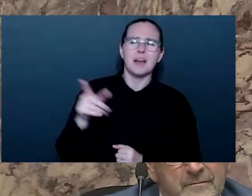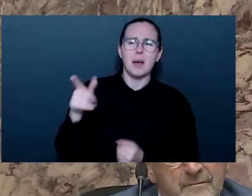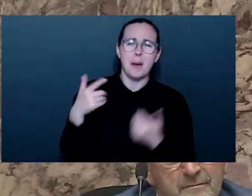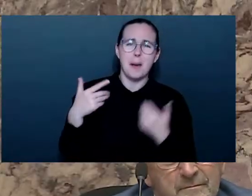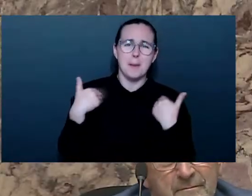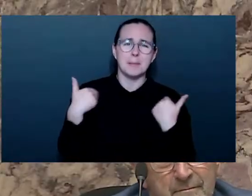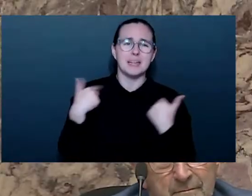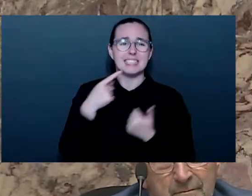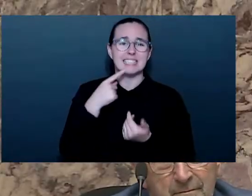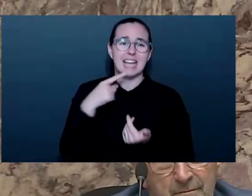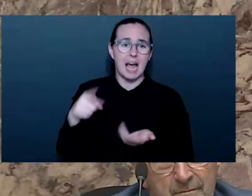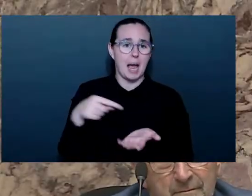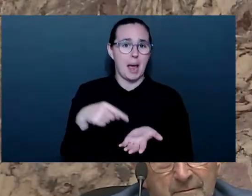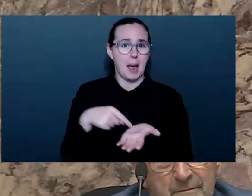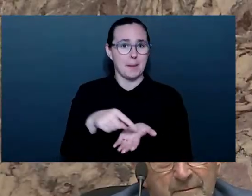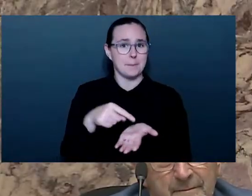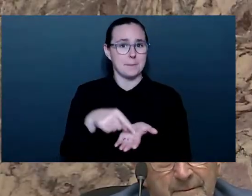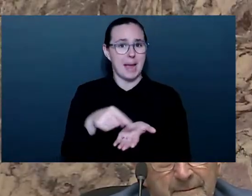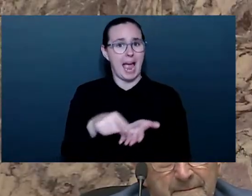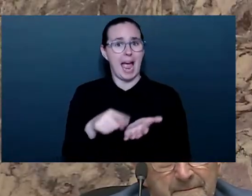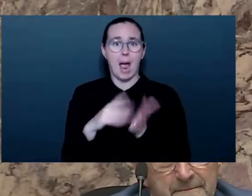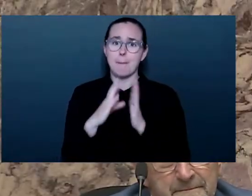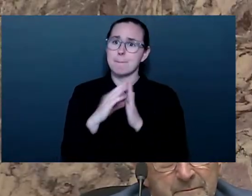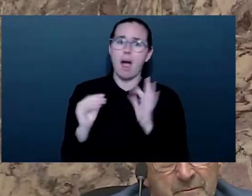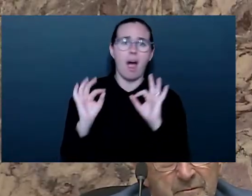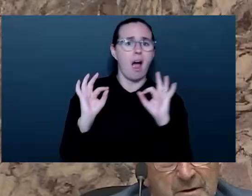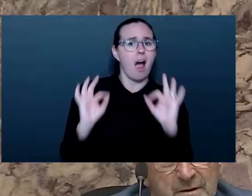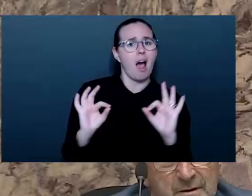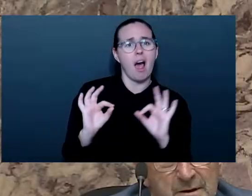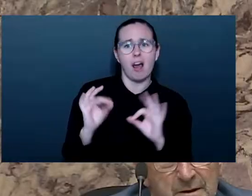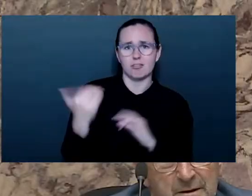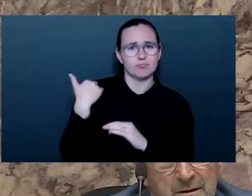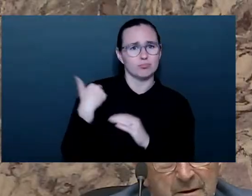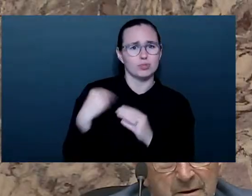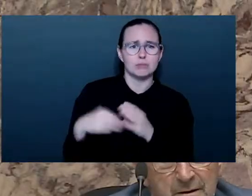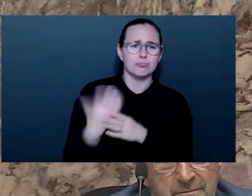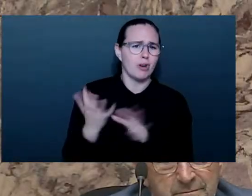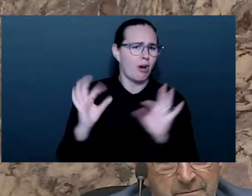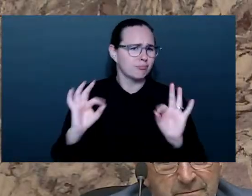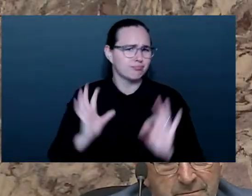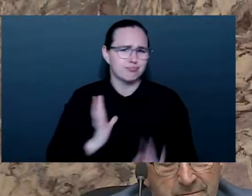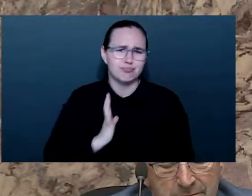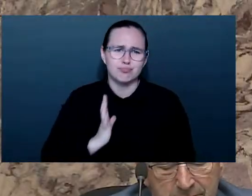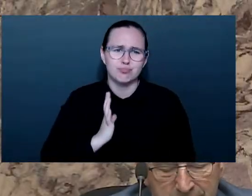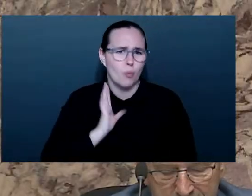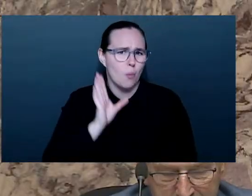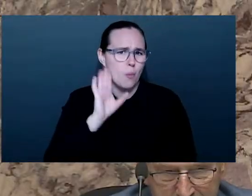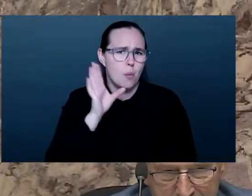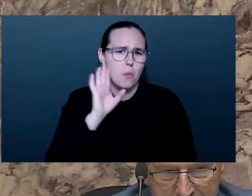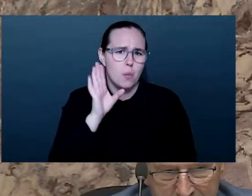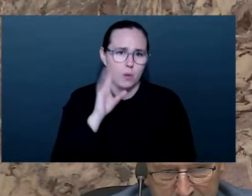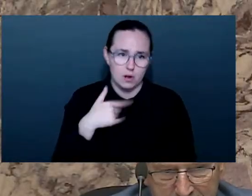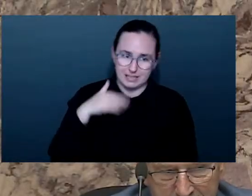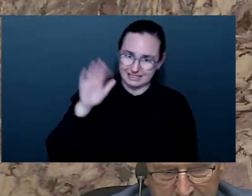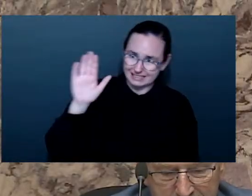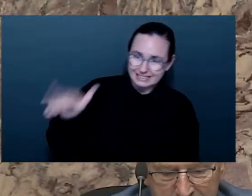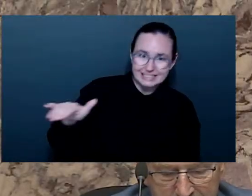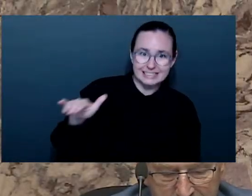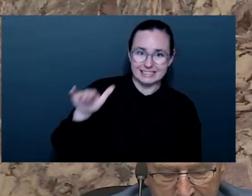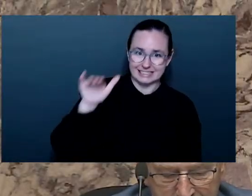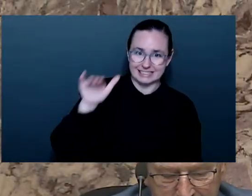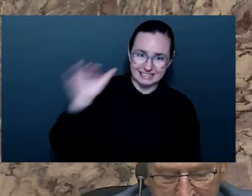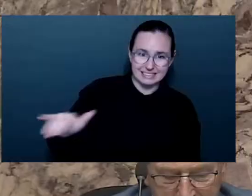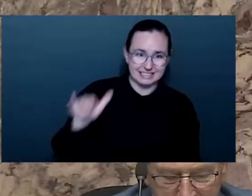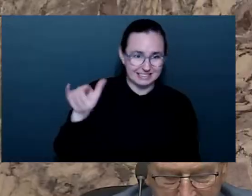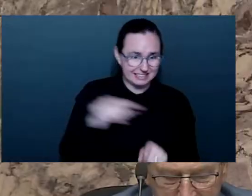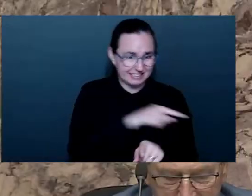warned repeatedly that these cuts would put seniors into hallways. This minister assured us that, quote, not one